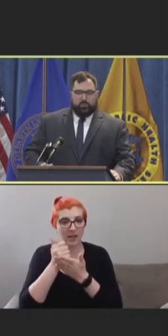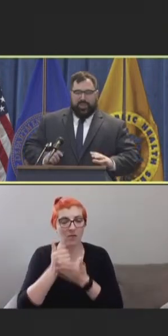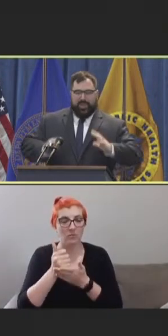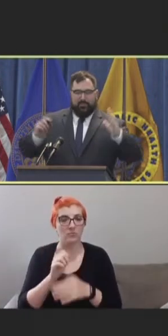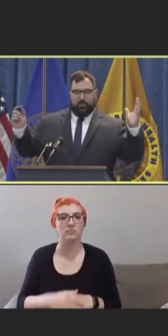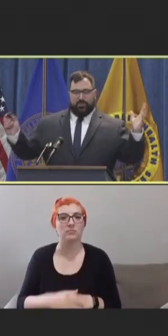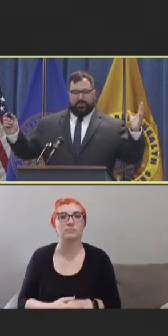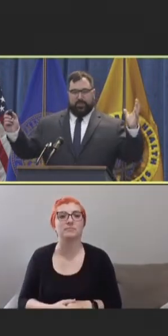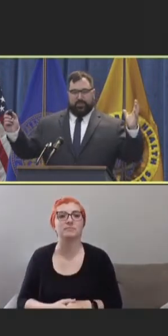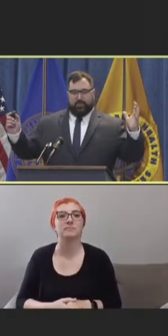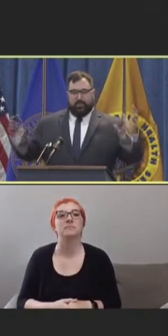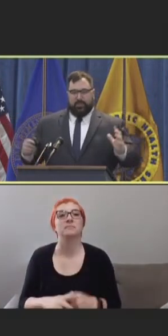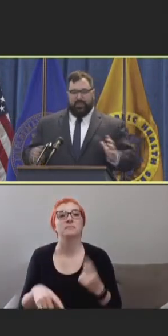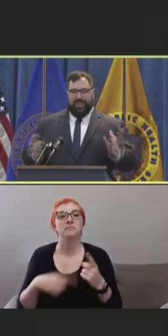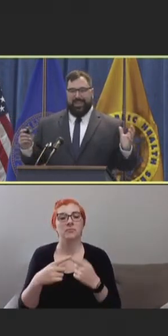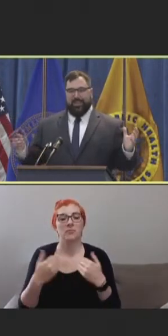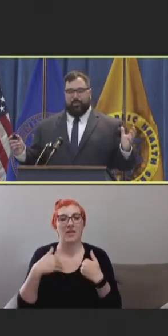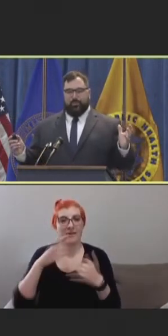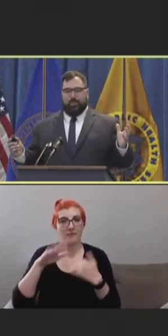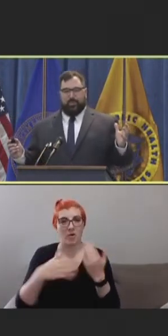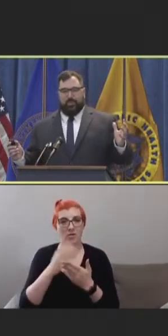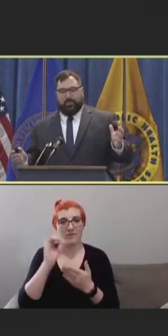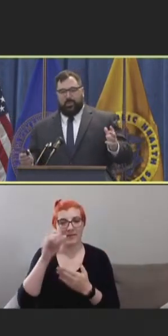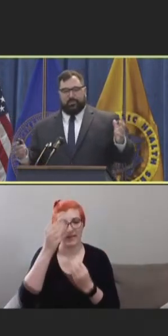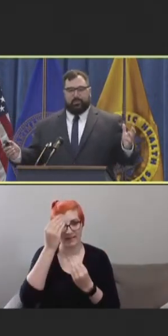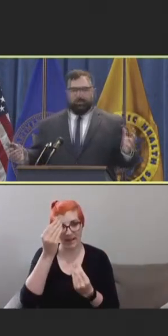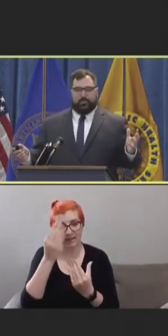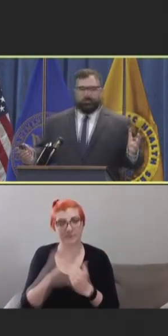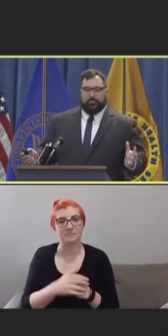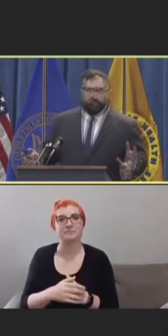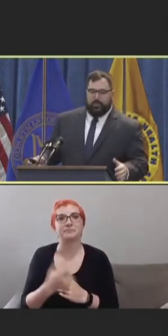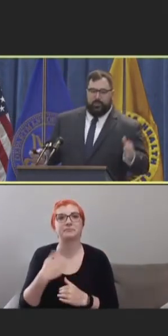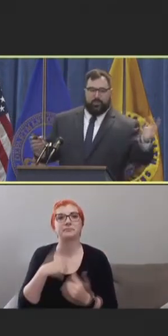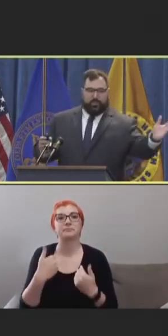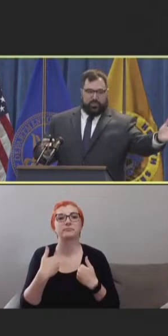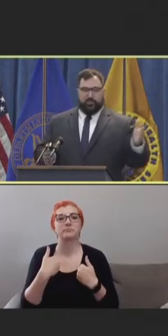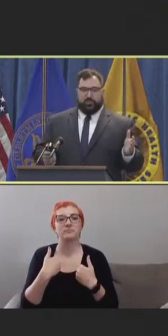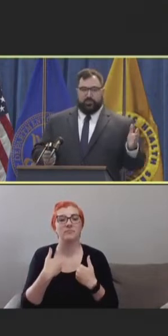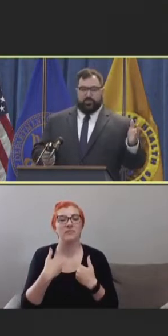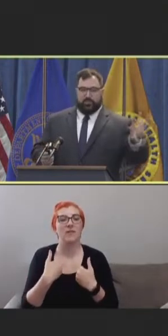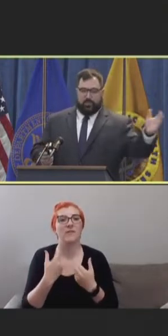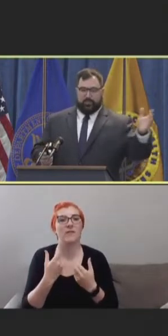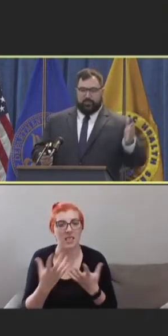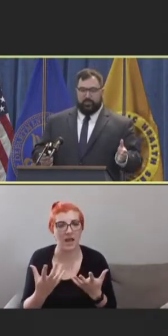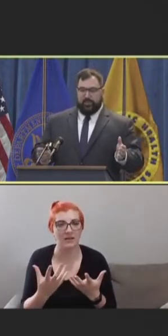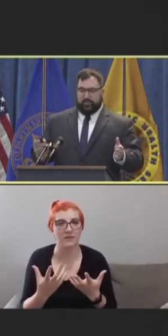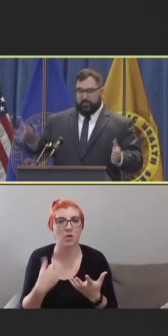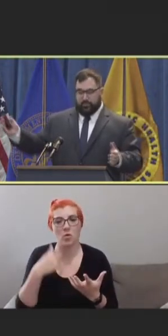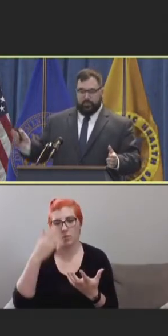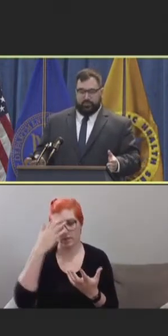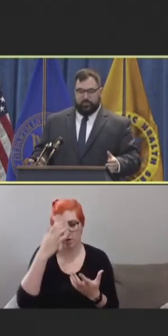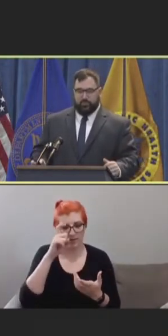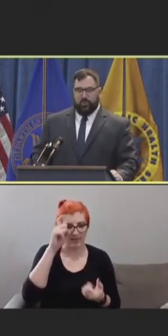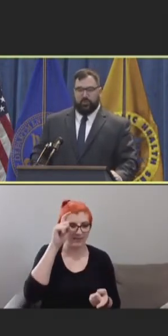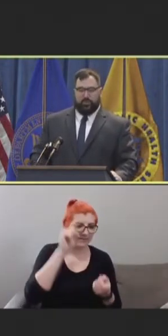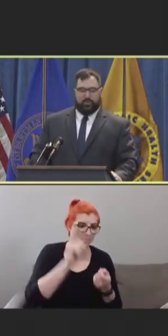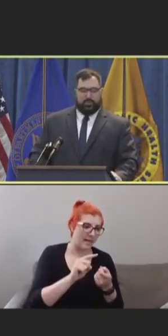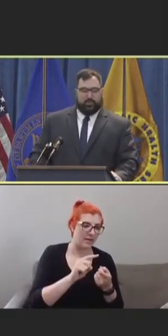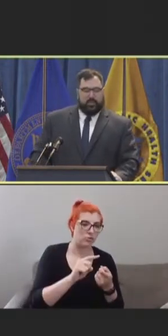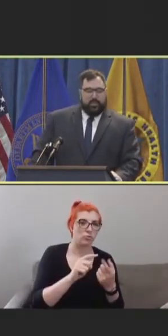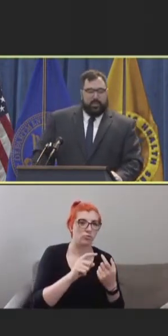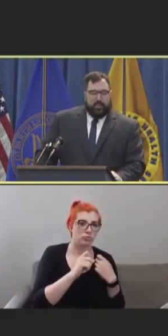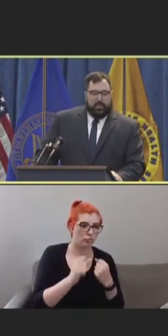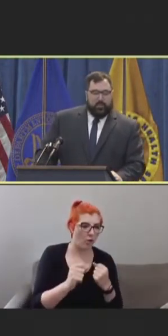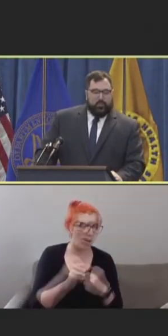once we have all this data, and we have lots and lots of, we know that this person needs a less attenuated vaccine, this person needs a stronger